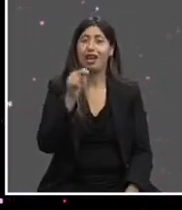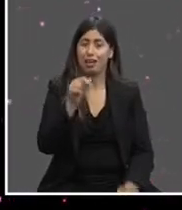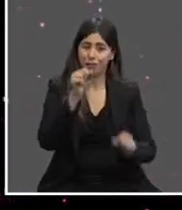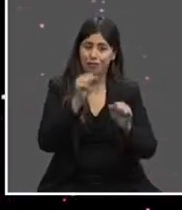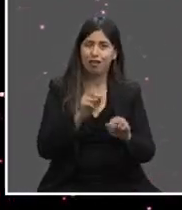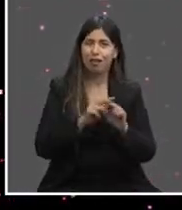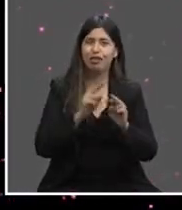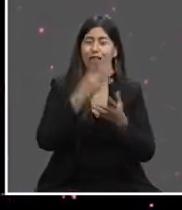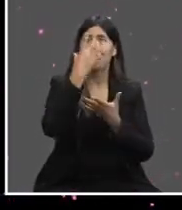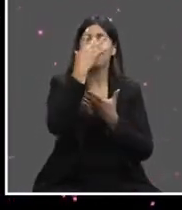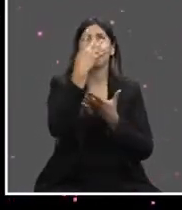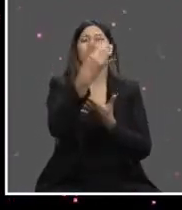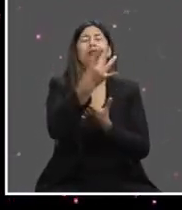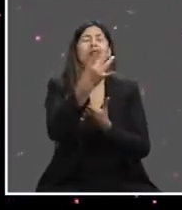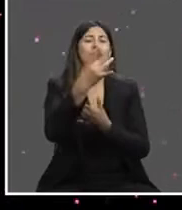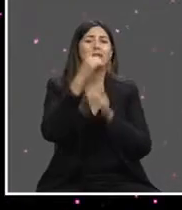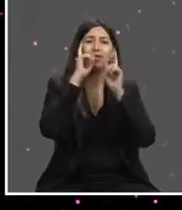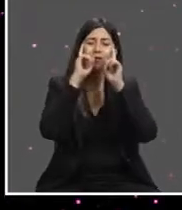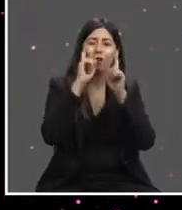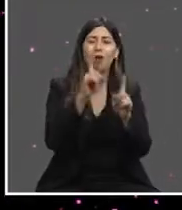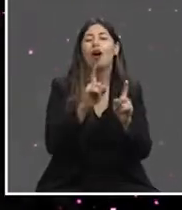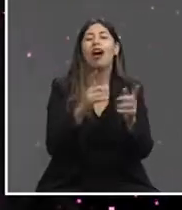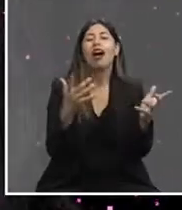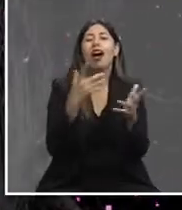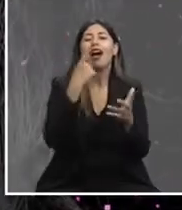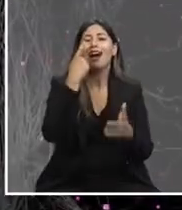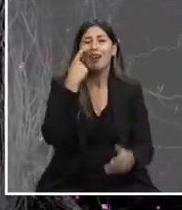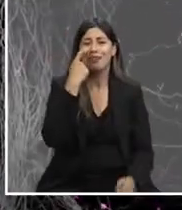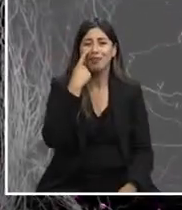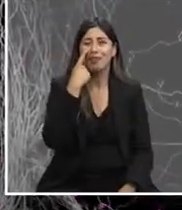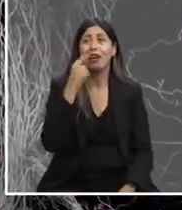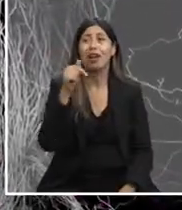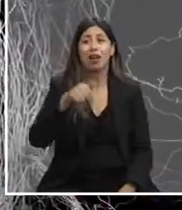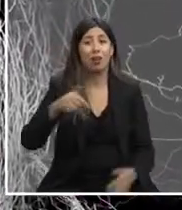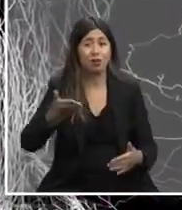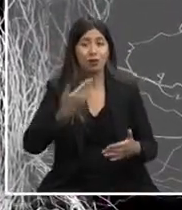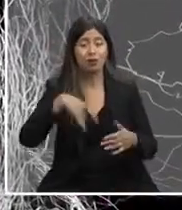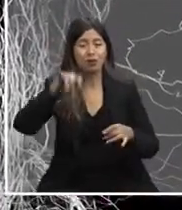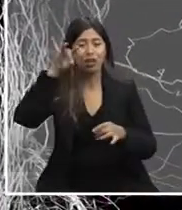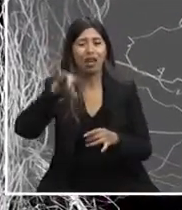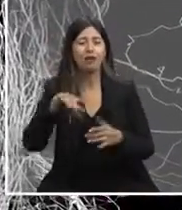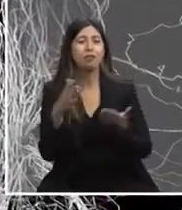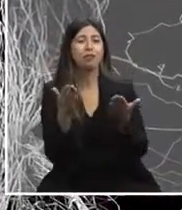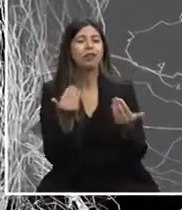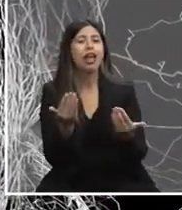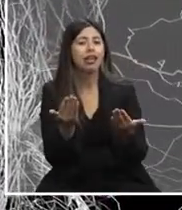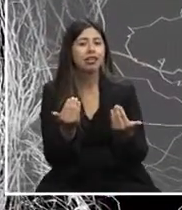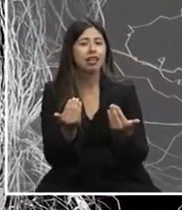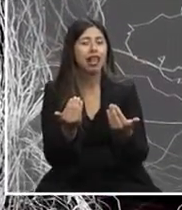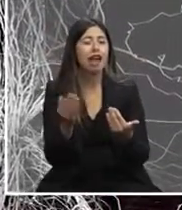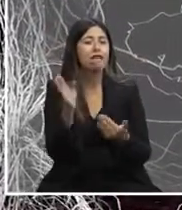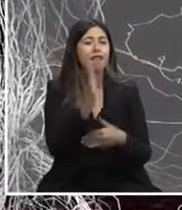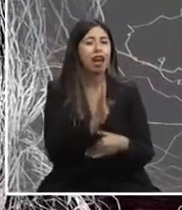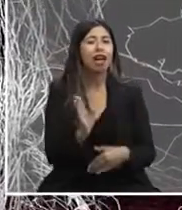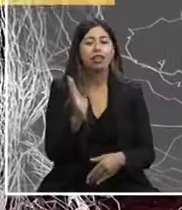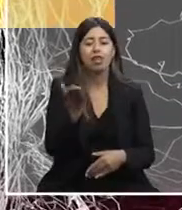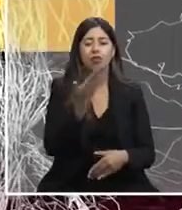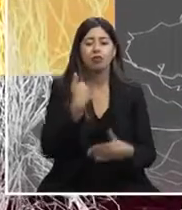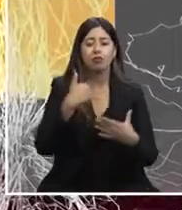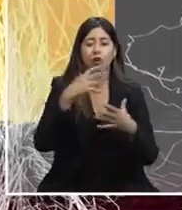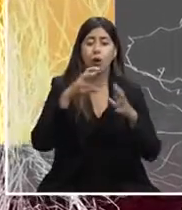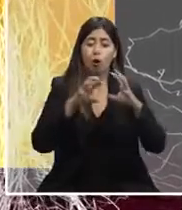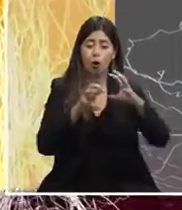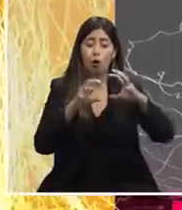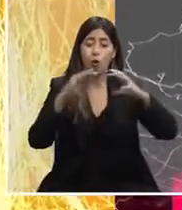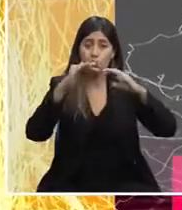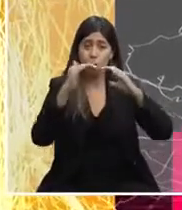needs of our striatum are now inadequate for the situation we're in. For millions of years, they have helped us